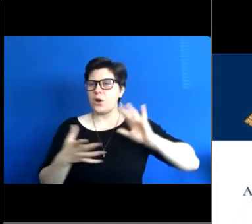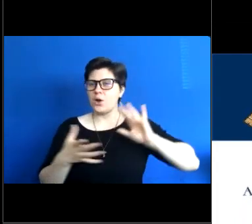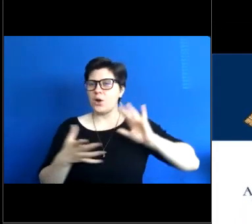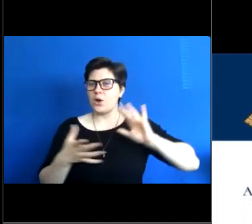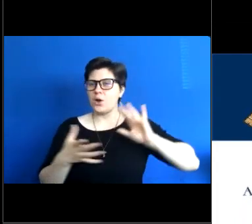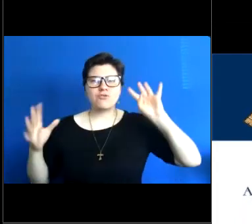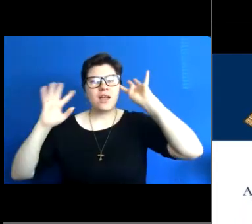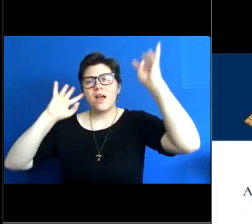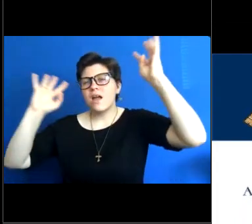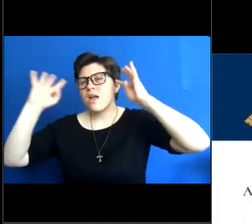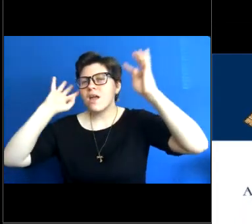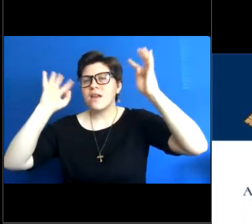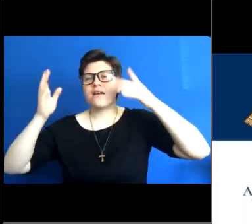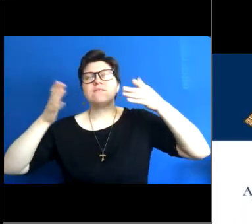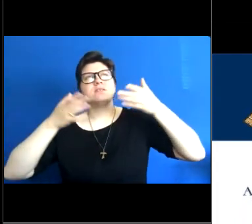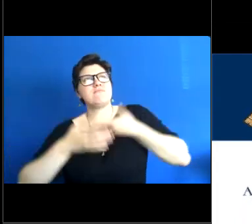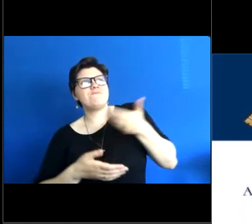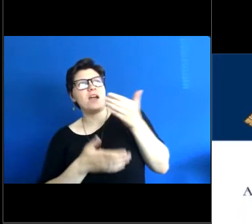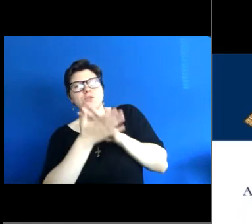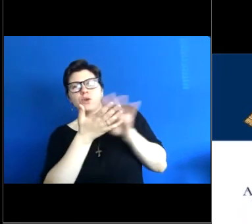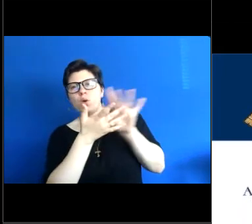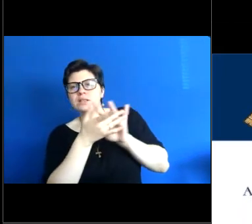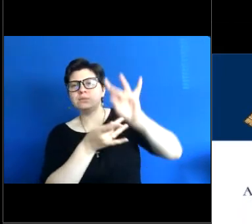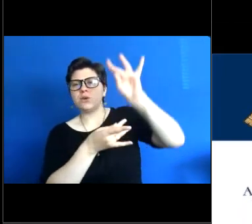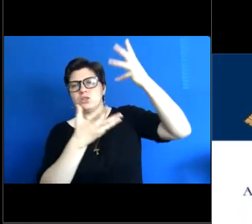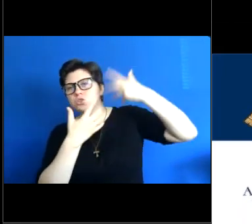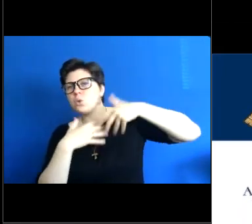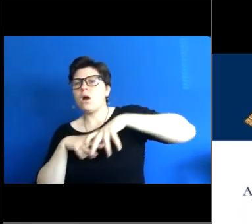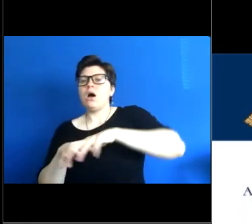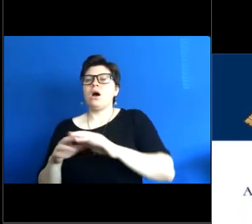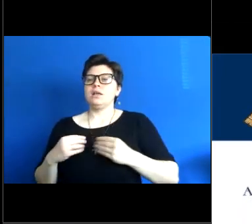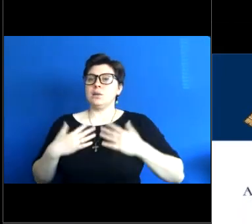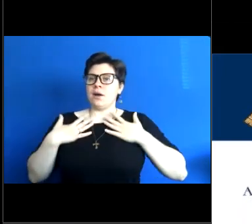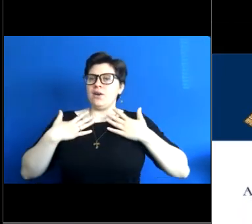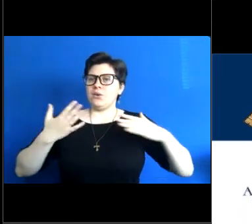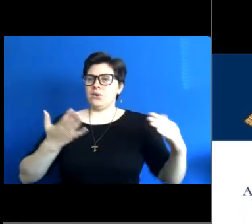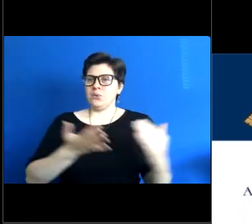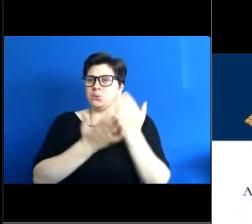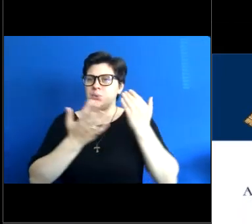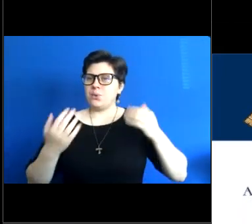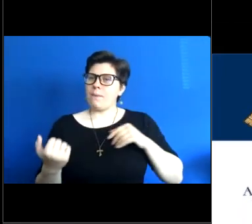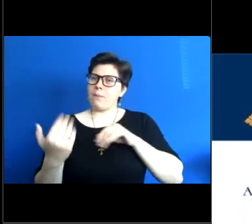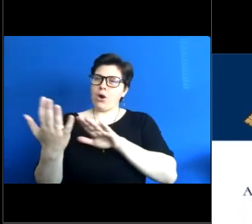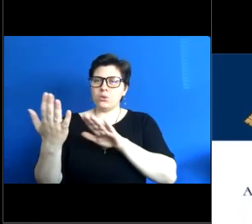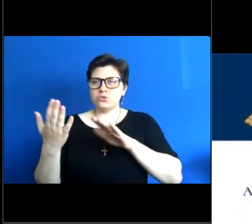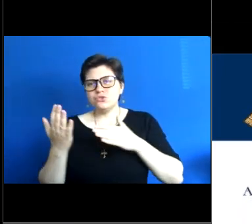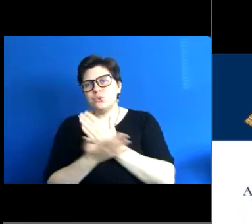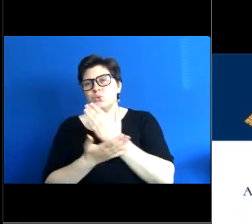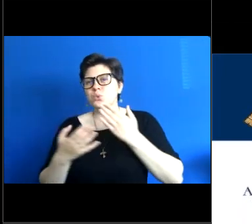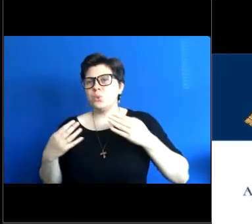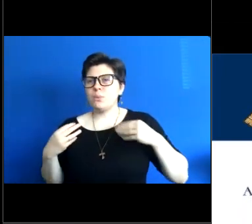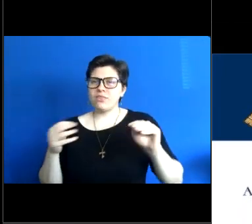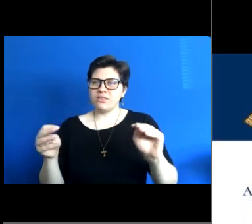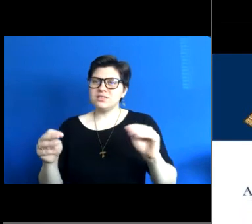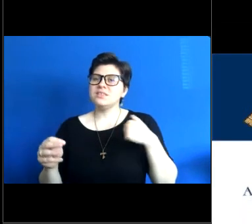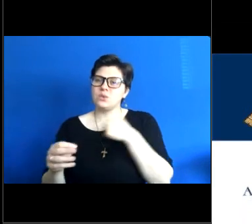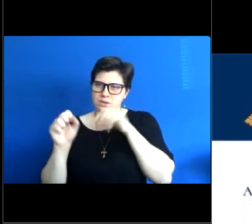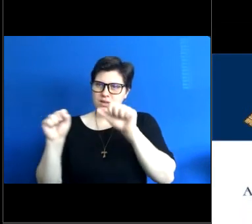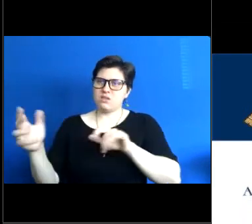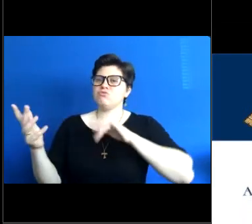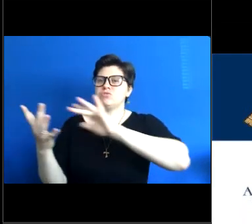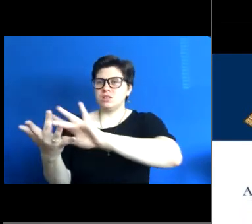really invite the Holy Spirit to inspire new approaches, new methodologies, new methods, so that we can reach out